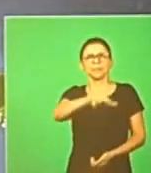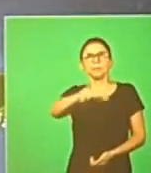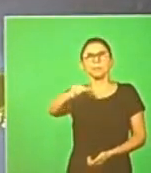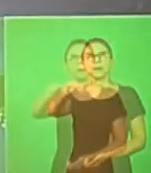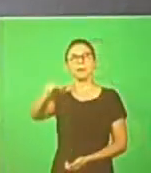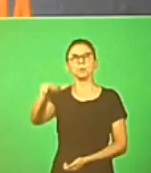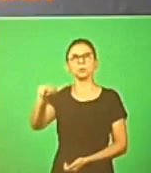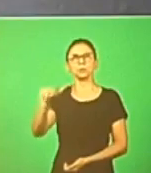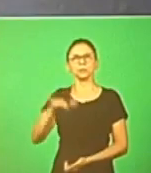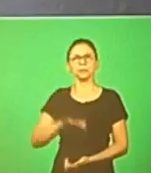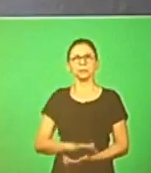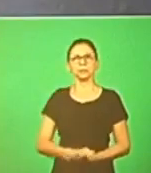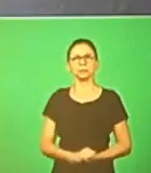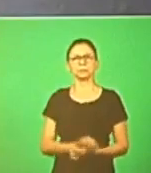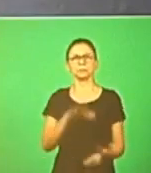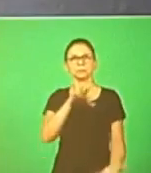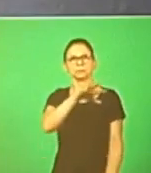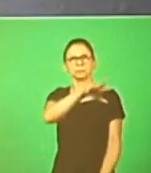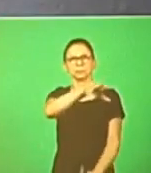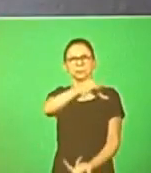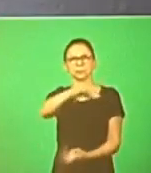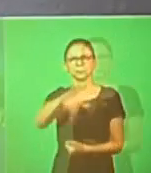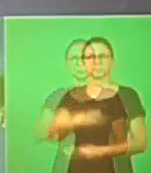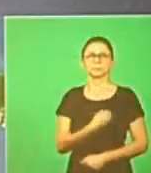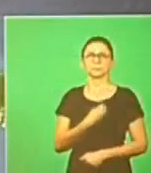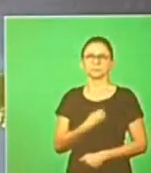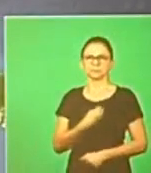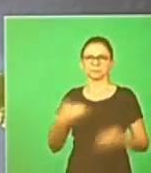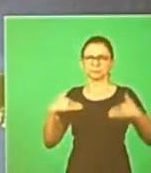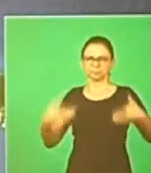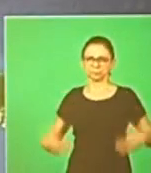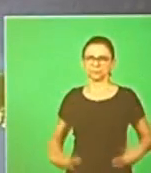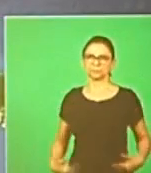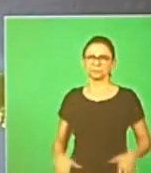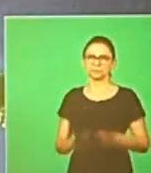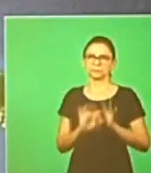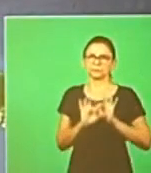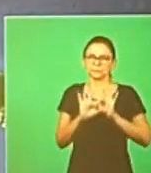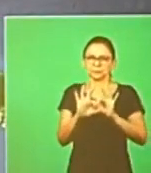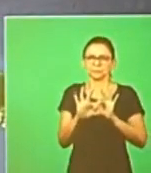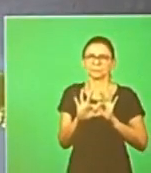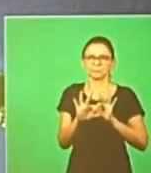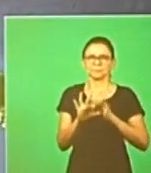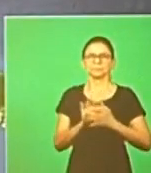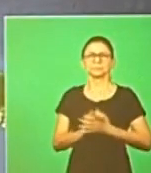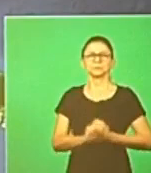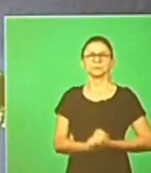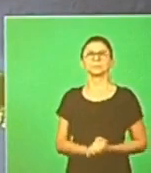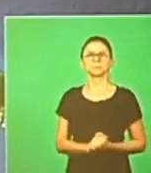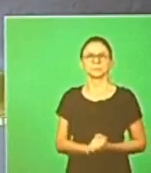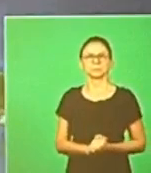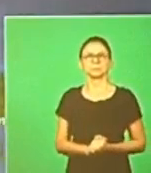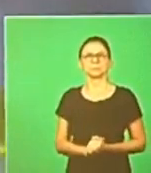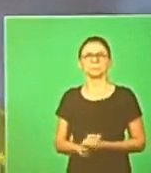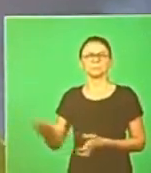Brethren from every part of the world participate on the same service, jointly, on the same body,